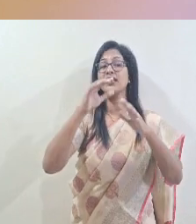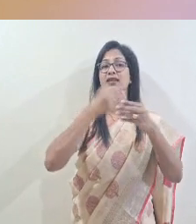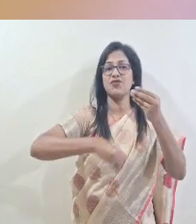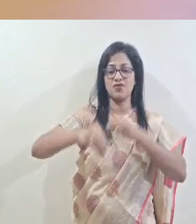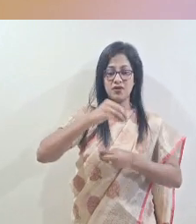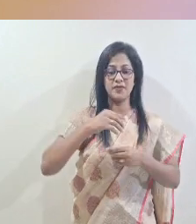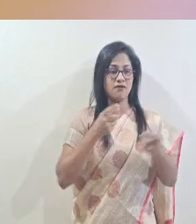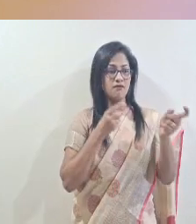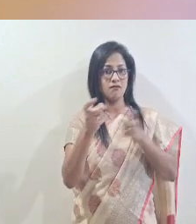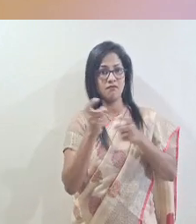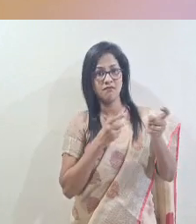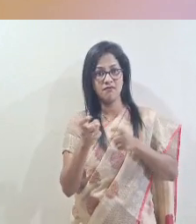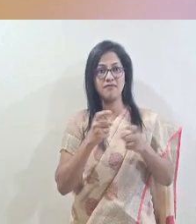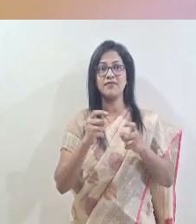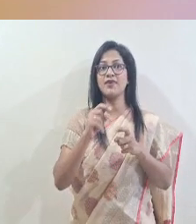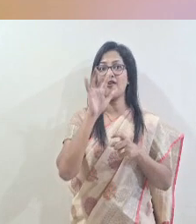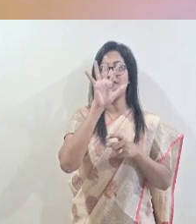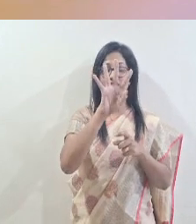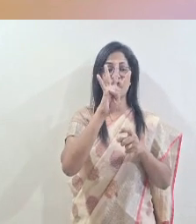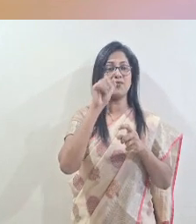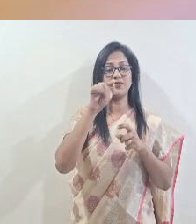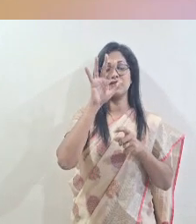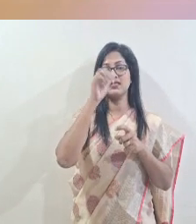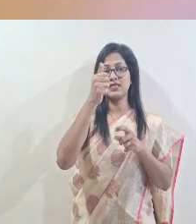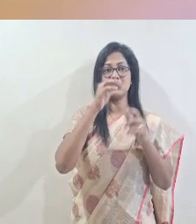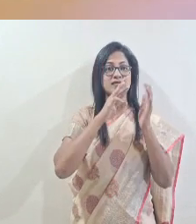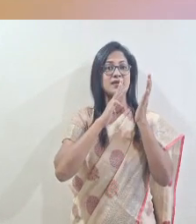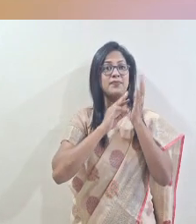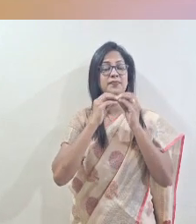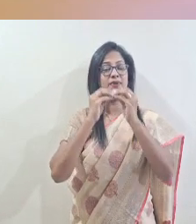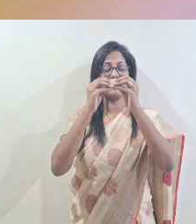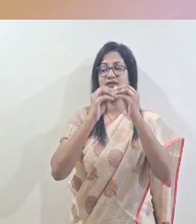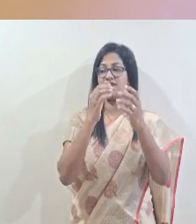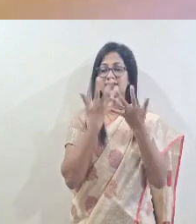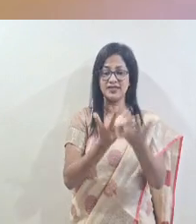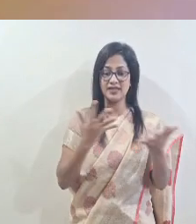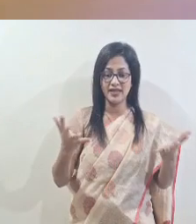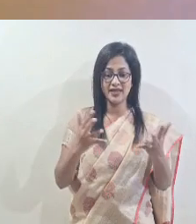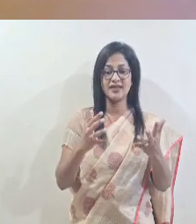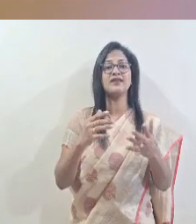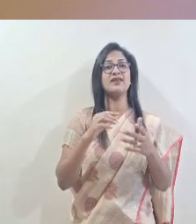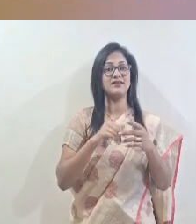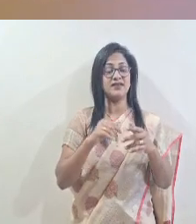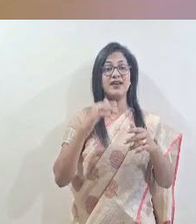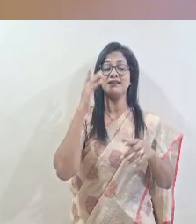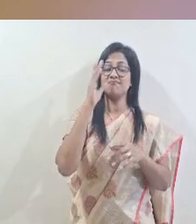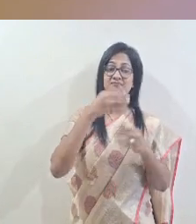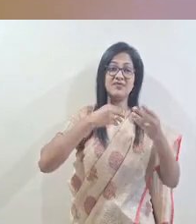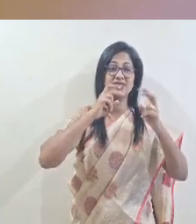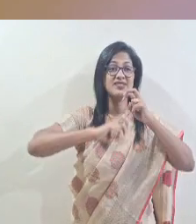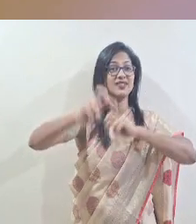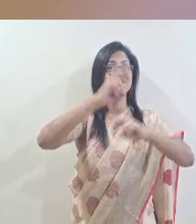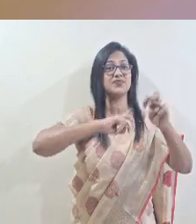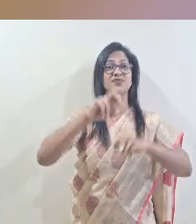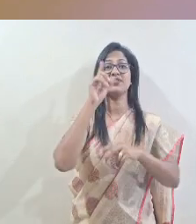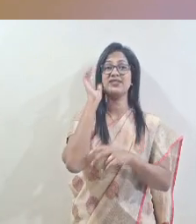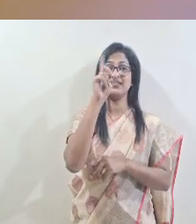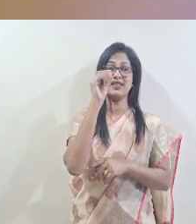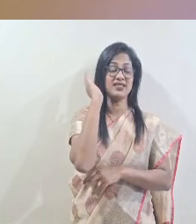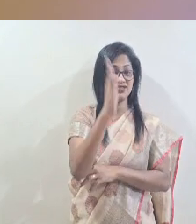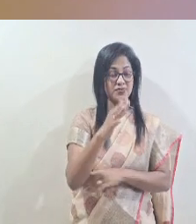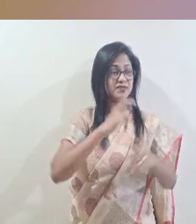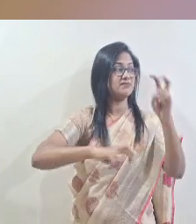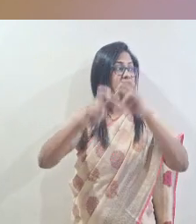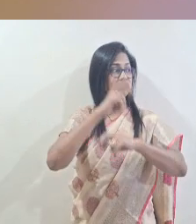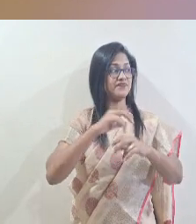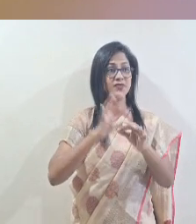4.6 billion goods each year, and it generates the travel demand of 3 trillion ton kilometer of transportation. So in